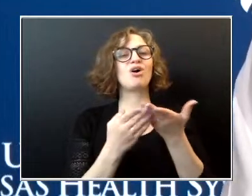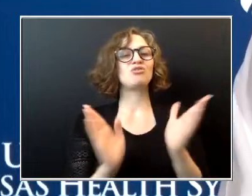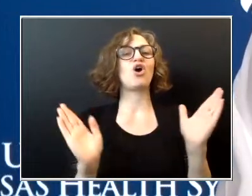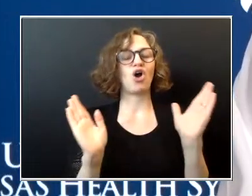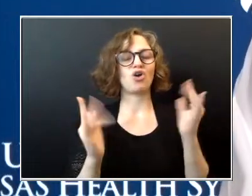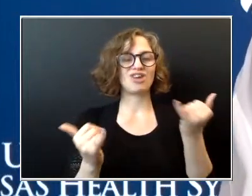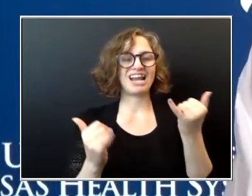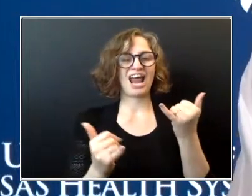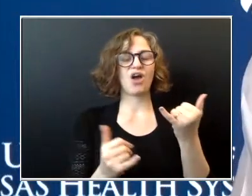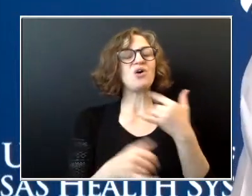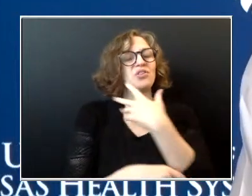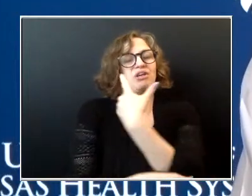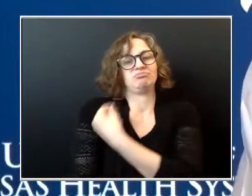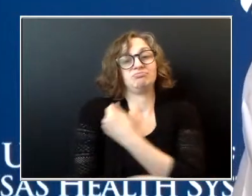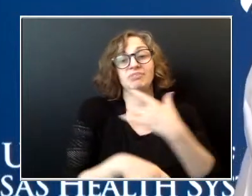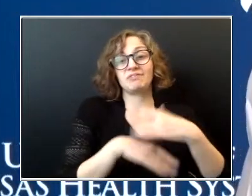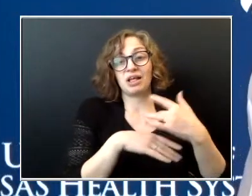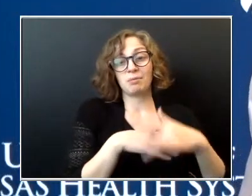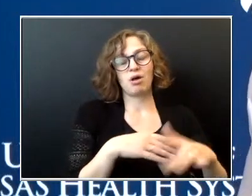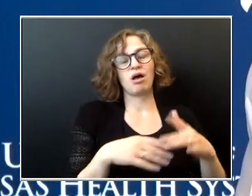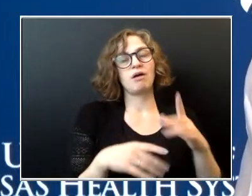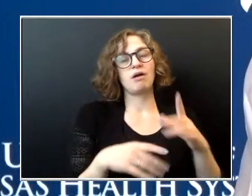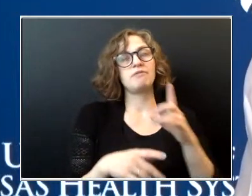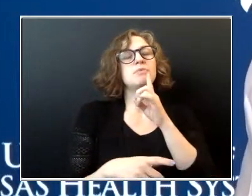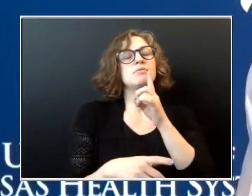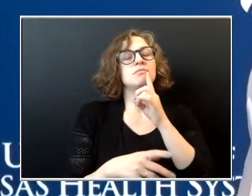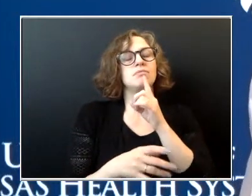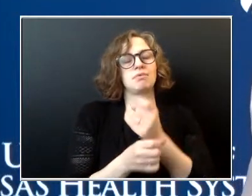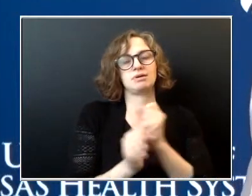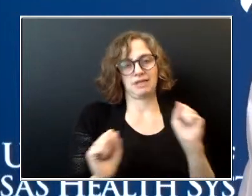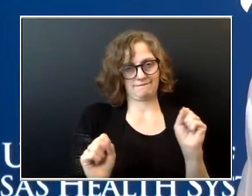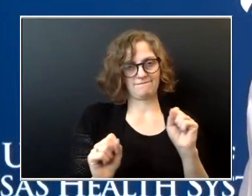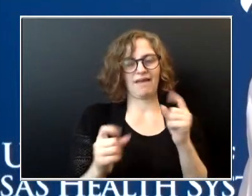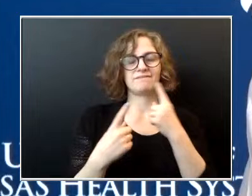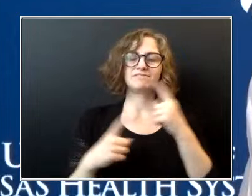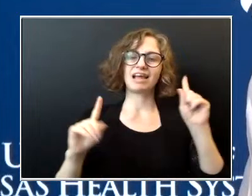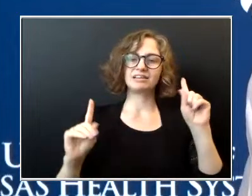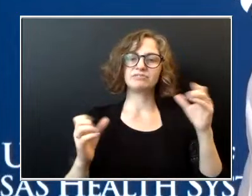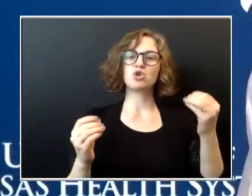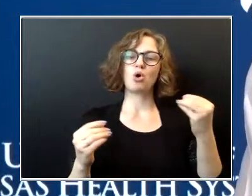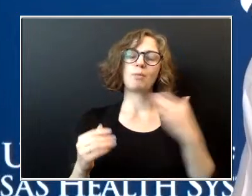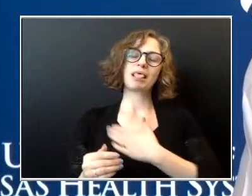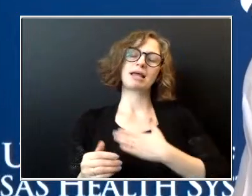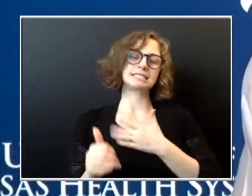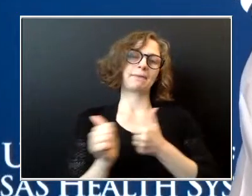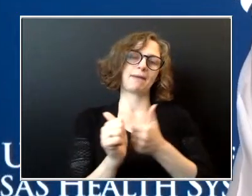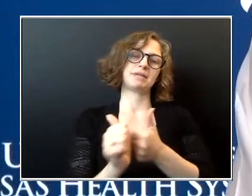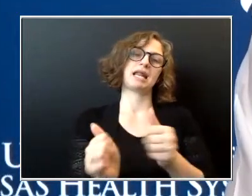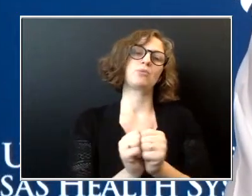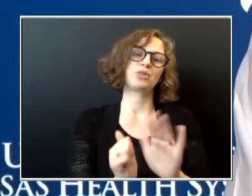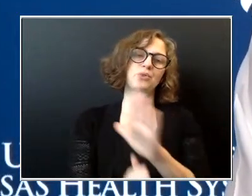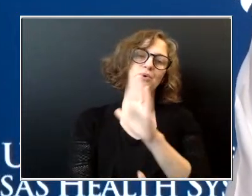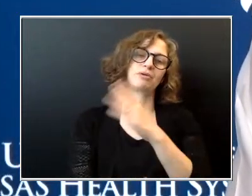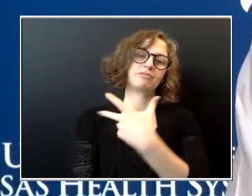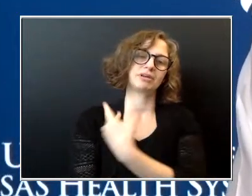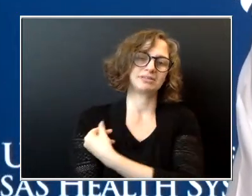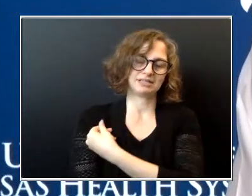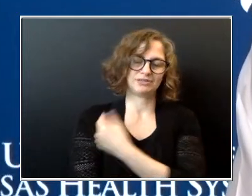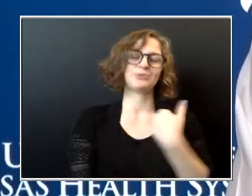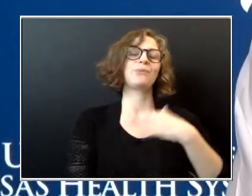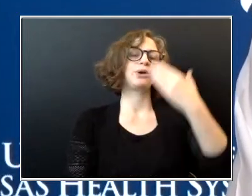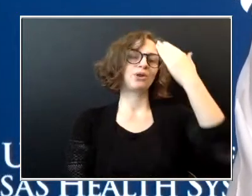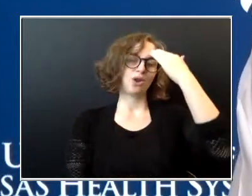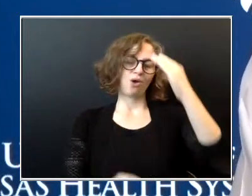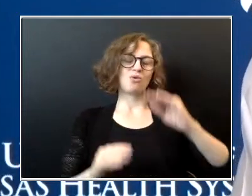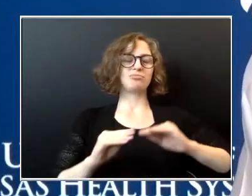safe and they are extremely effective. Please be up to date with your vaccines. We know that there are different outbreaks going on around the